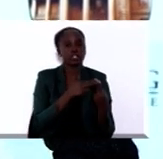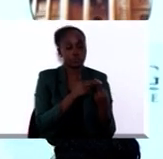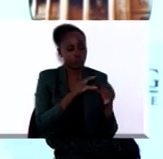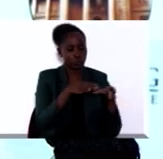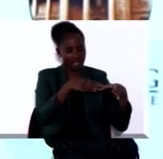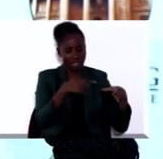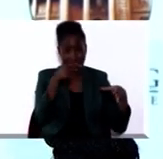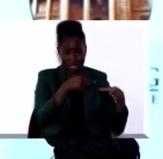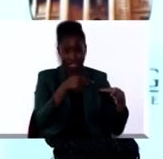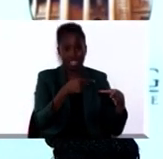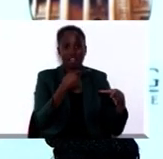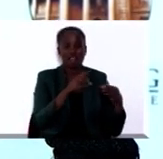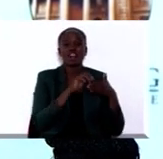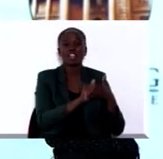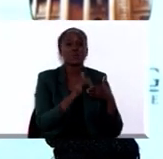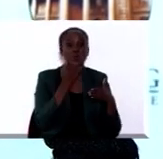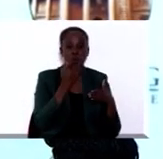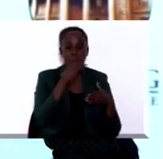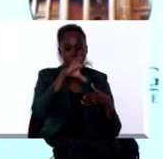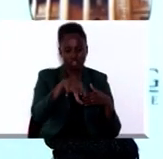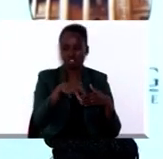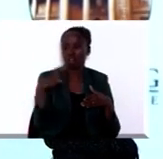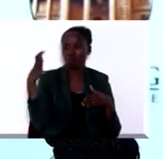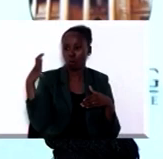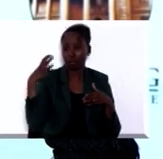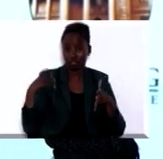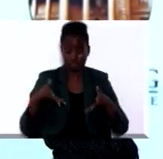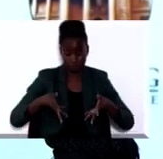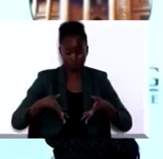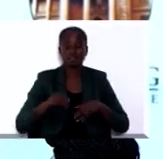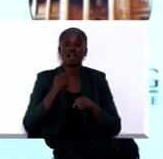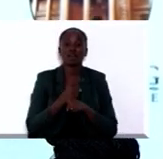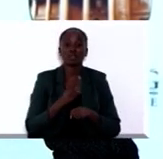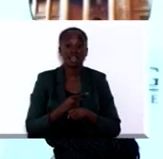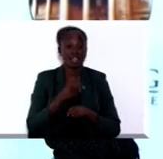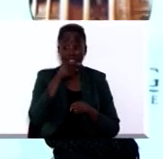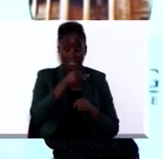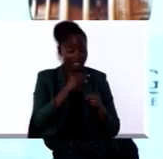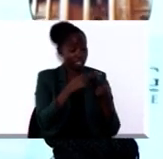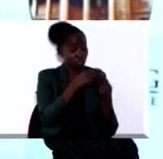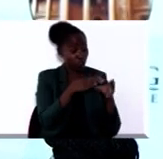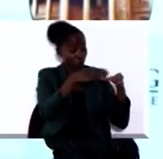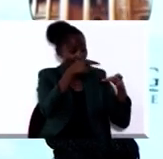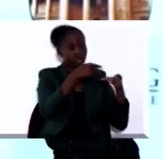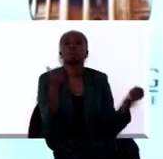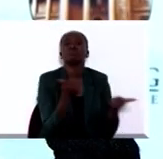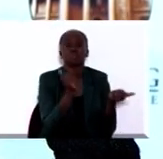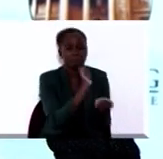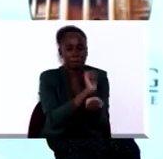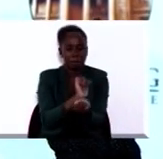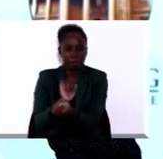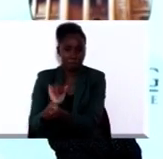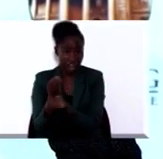the Provincial Deputy Commissioner in Gauteng. And this unit has already arrested,